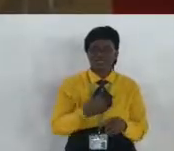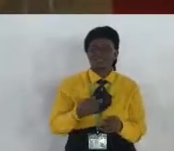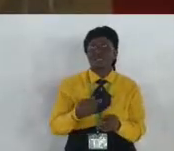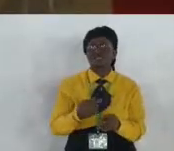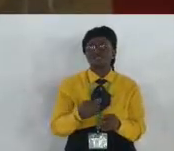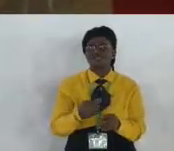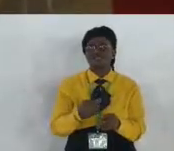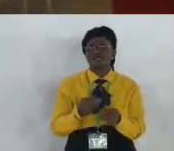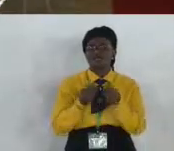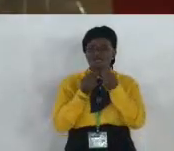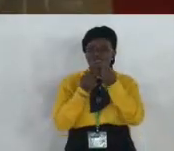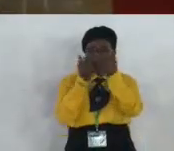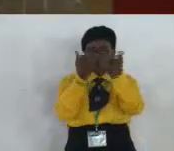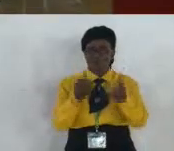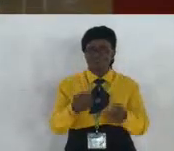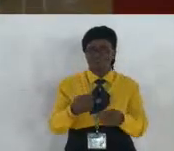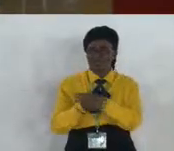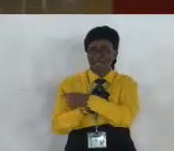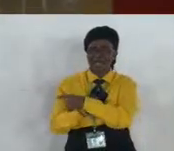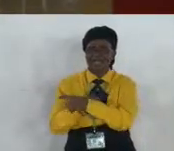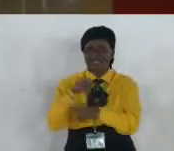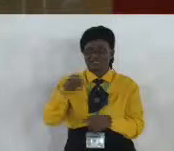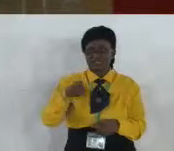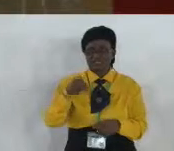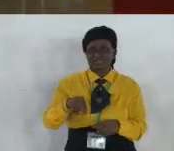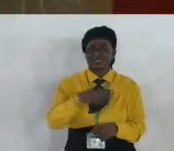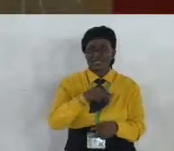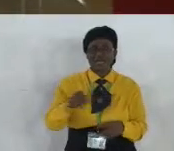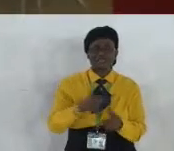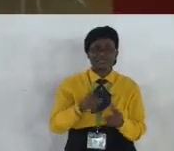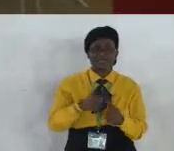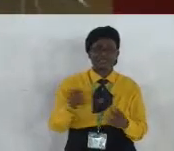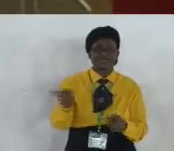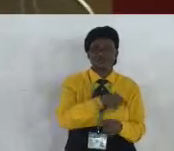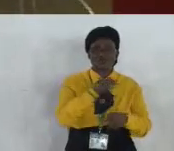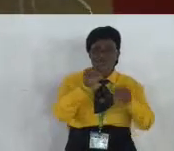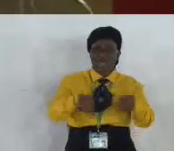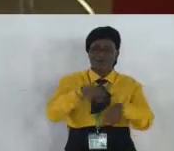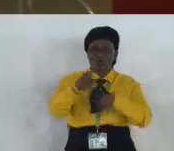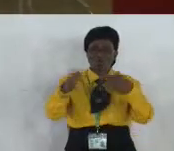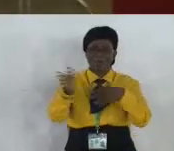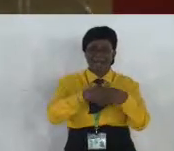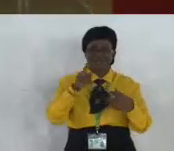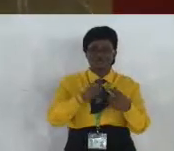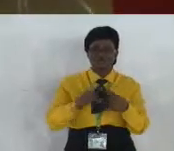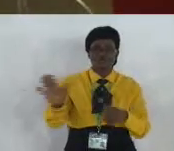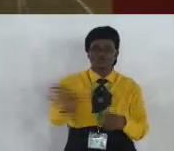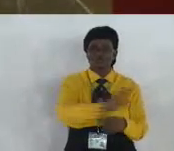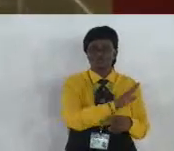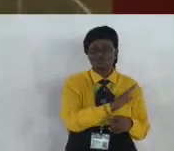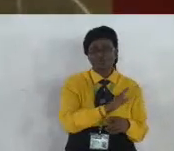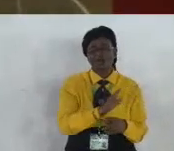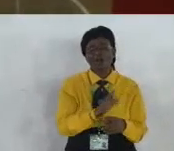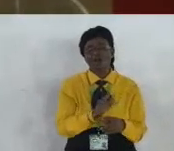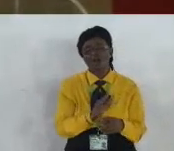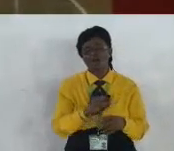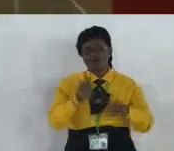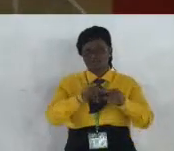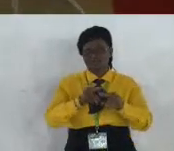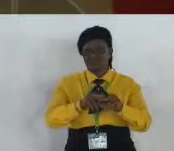need, and then you can go back to your seat. God bless you. Now, the rest of us, are you ready to